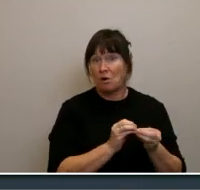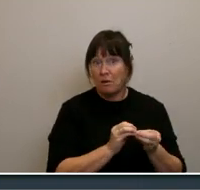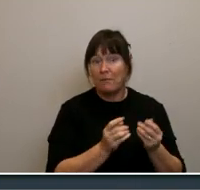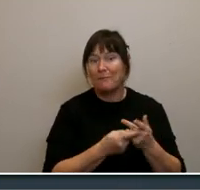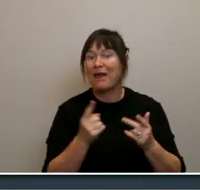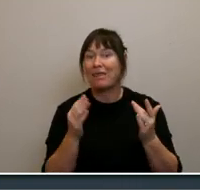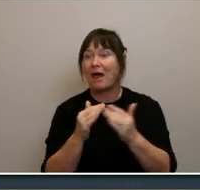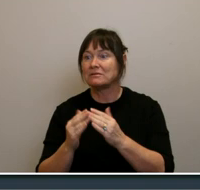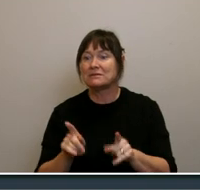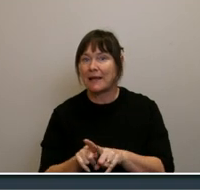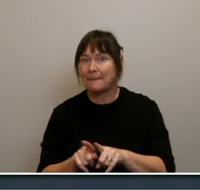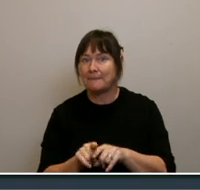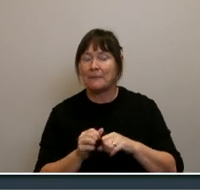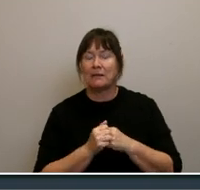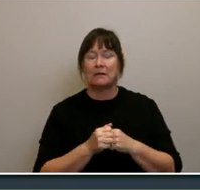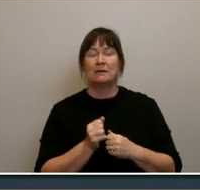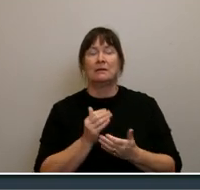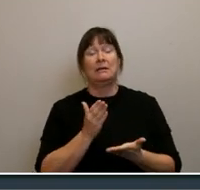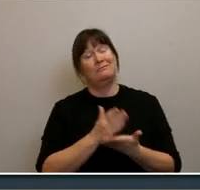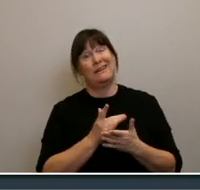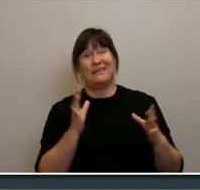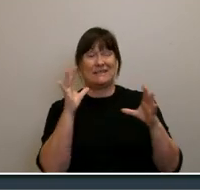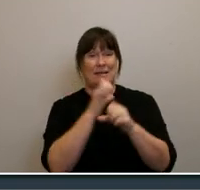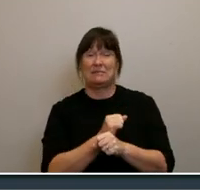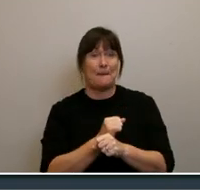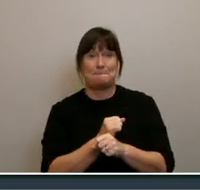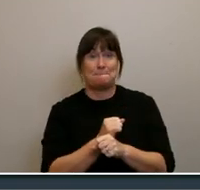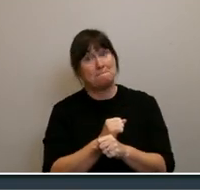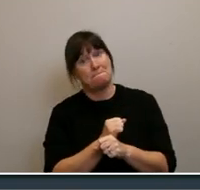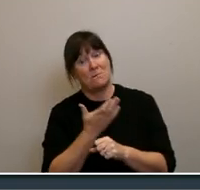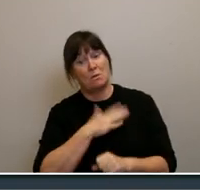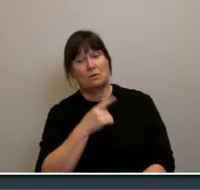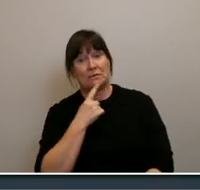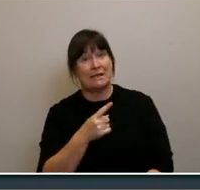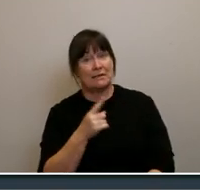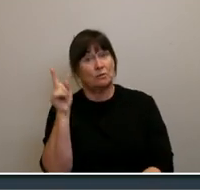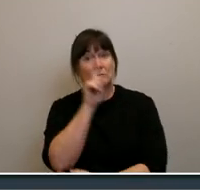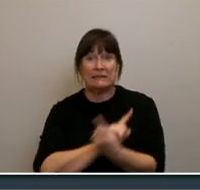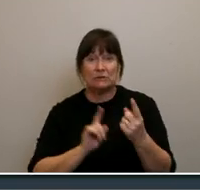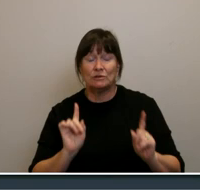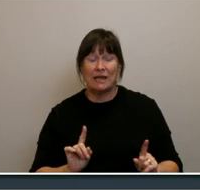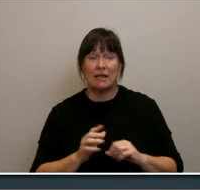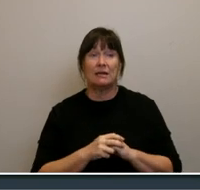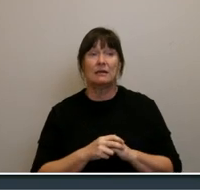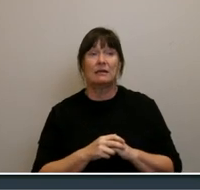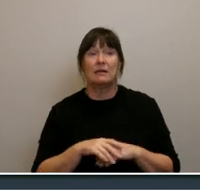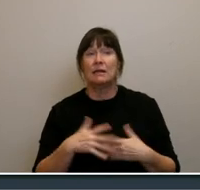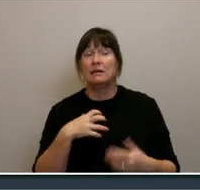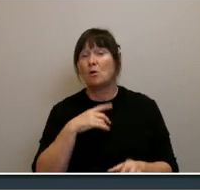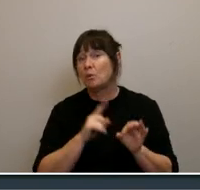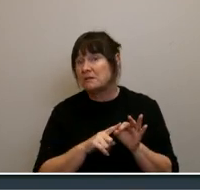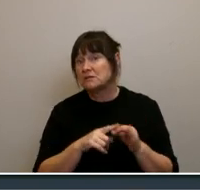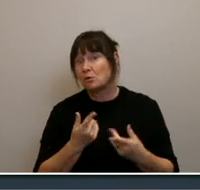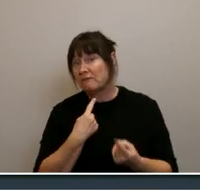that basically sums up what I would like to say to the meeting. And if there's any further questions